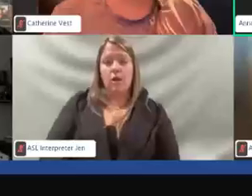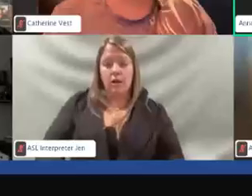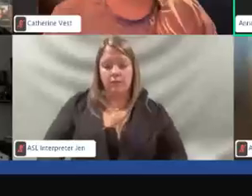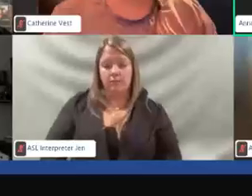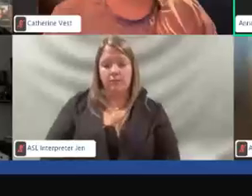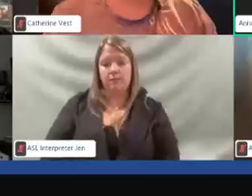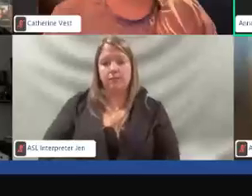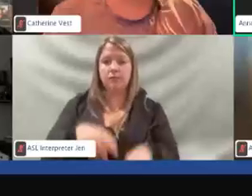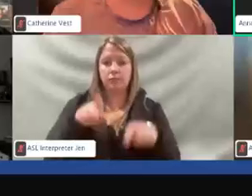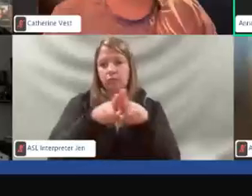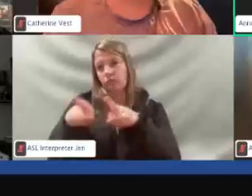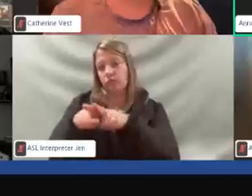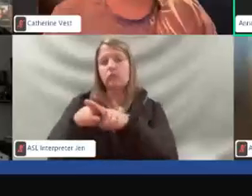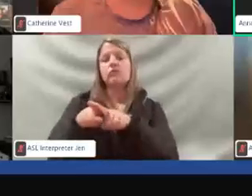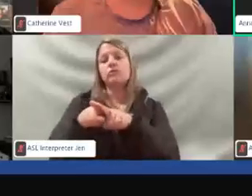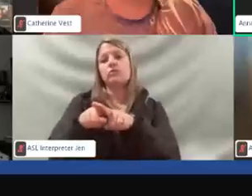And we also had